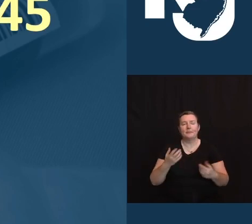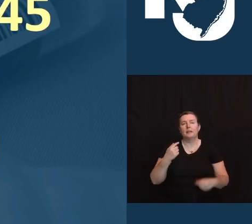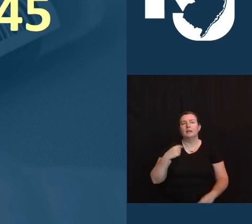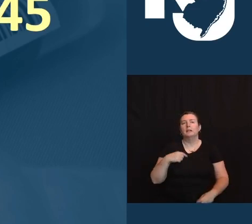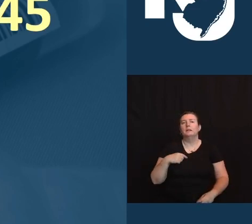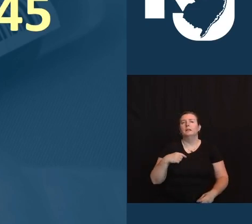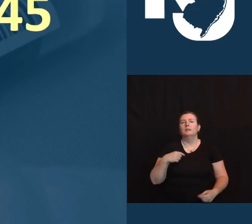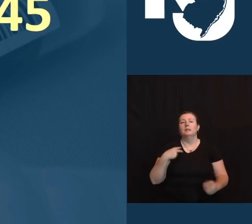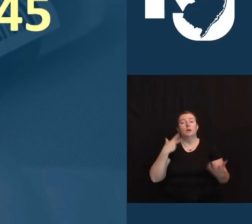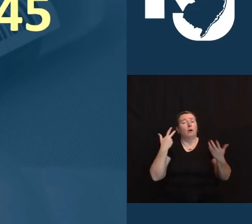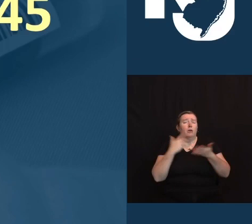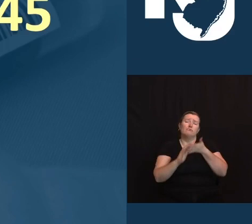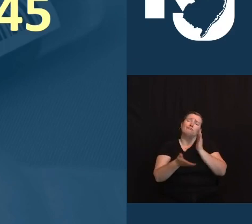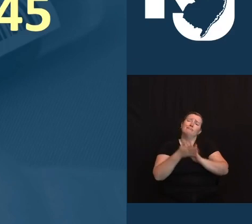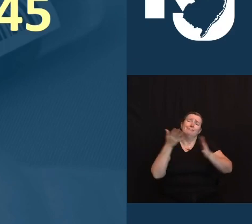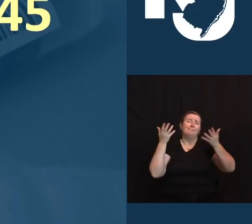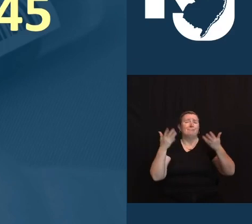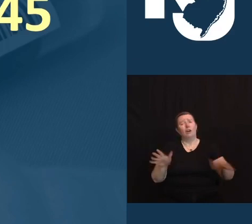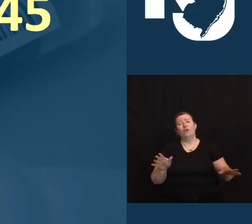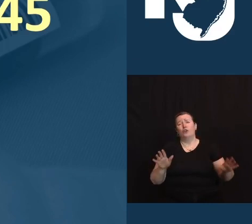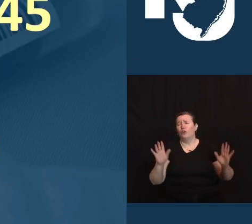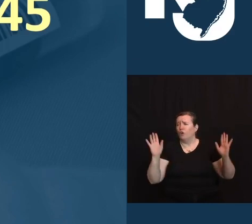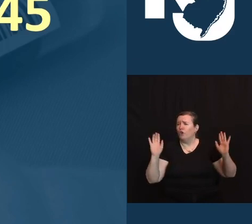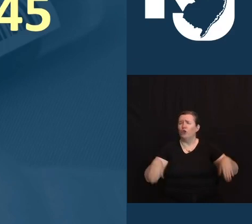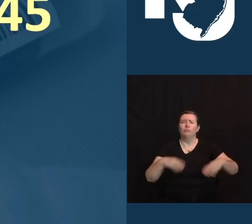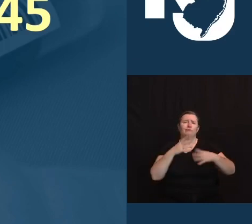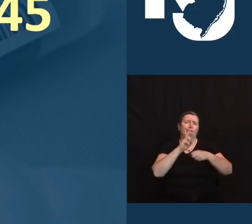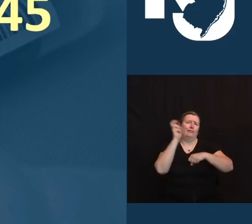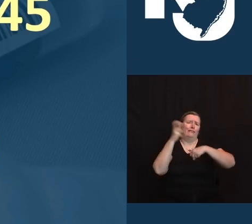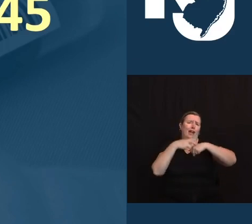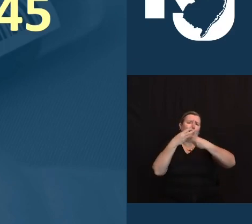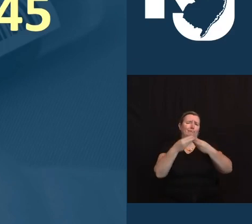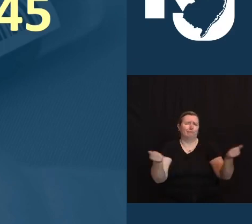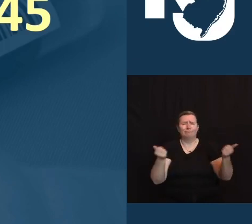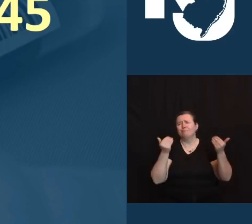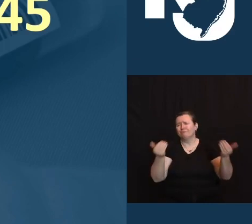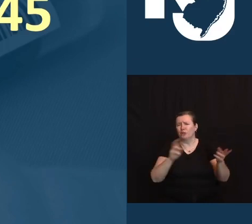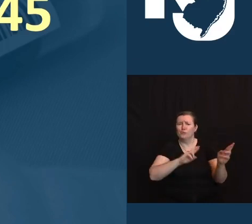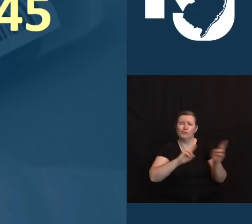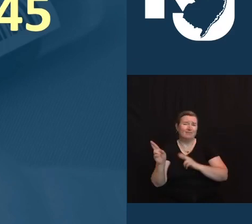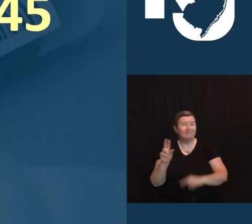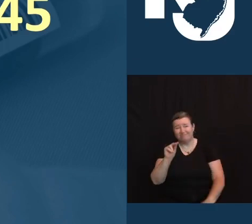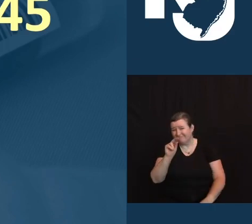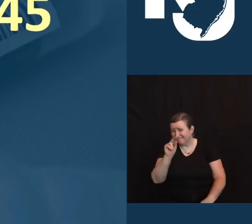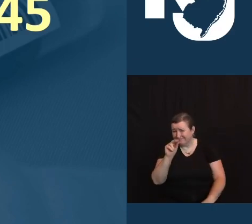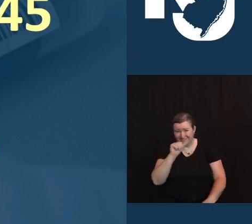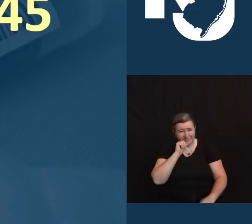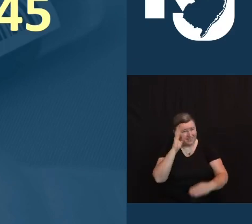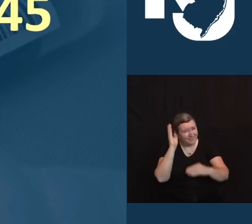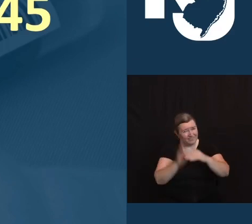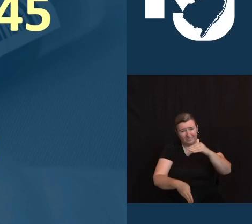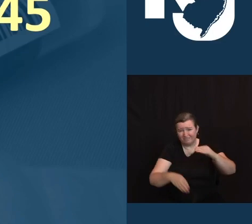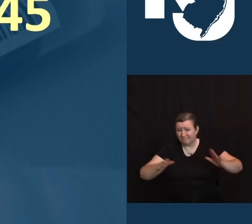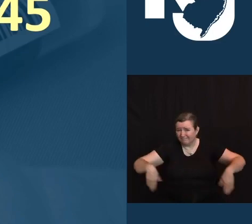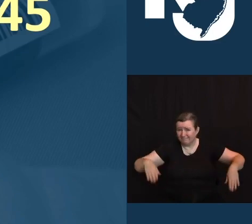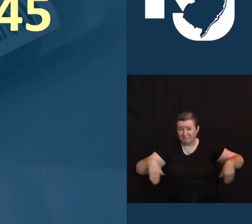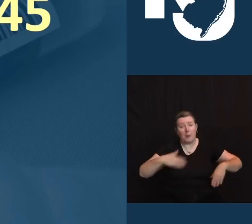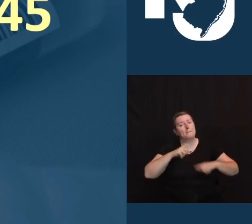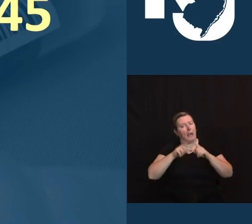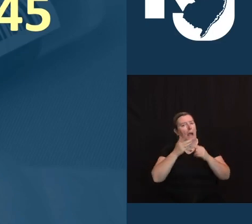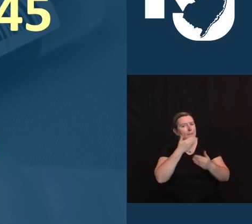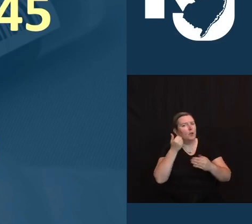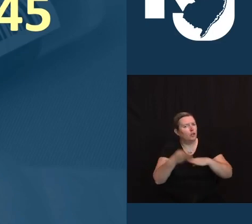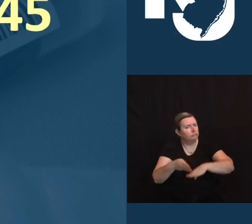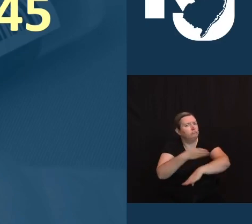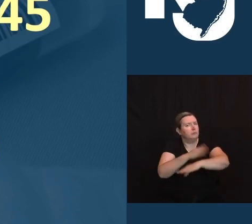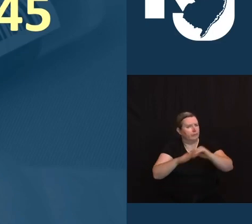can spike the football and do a touchdown celebration, we're not there. We're just not there. No, we're a lot better than we were, but we're just